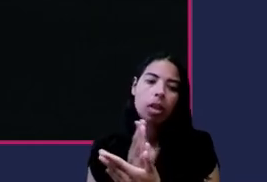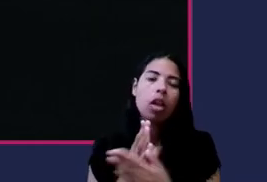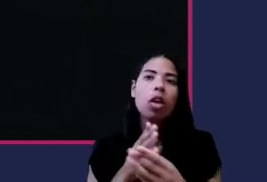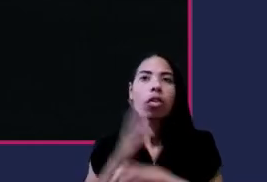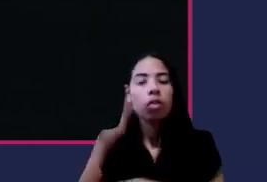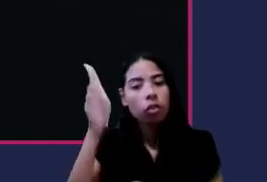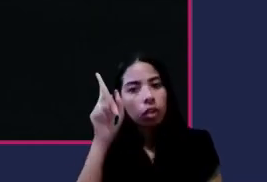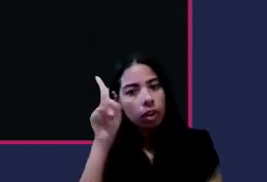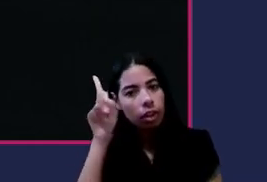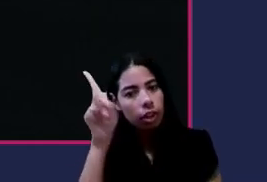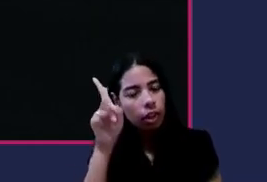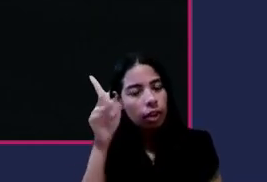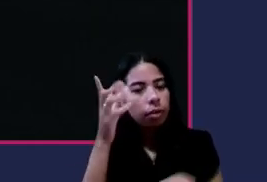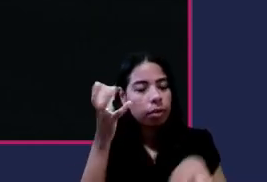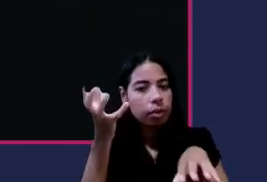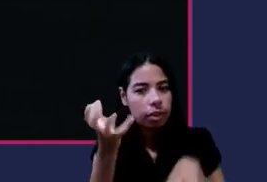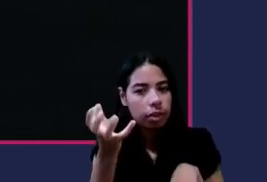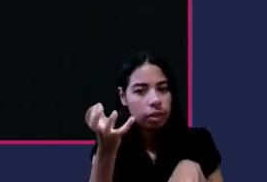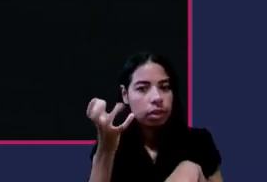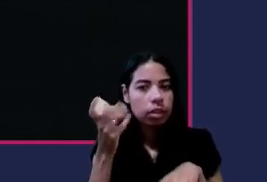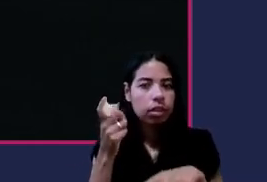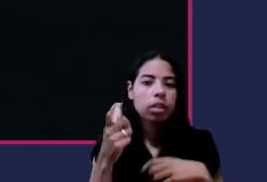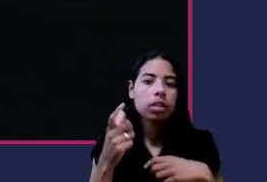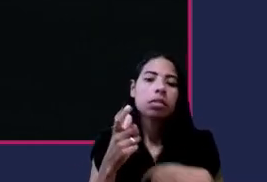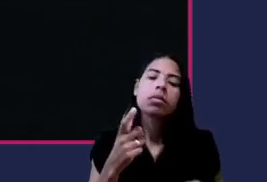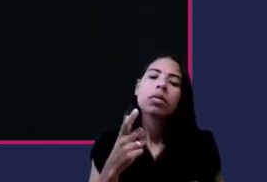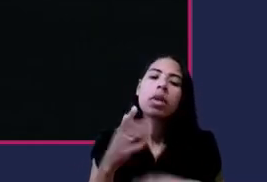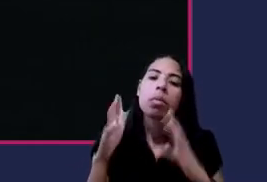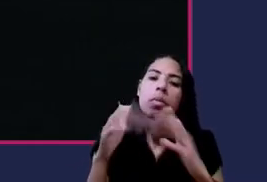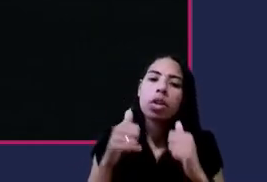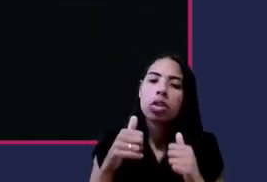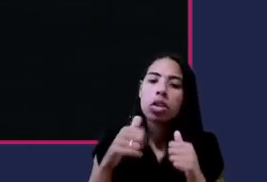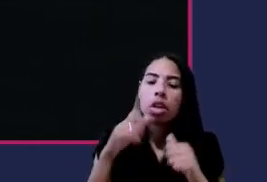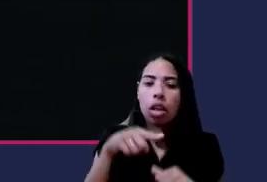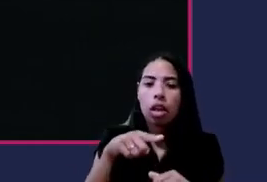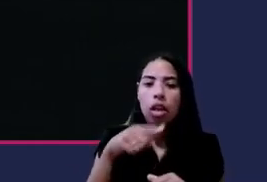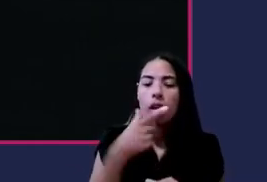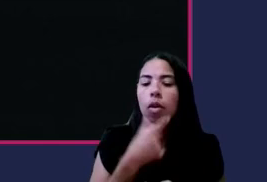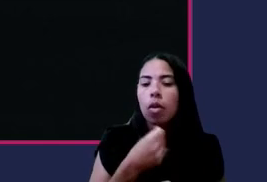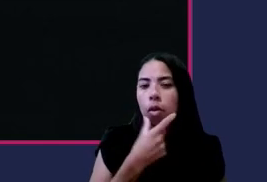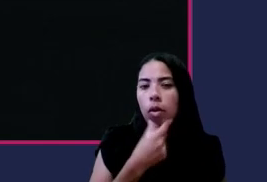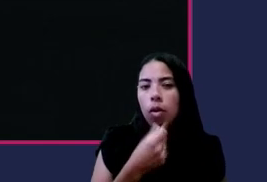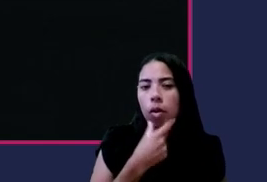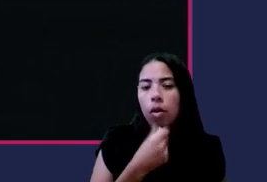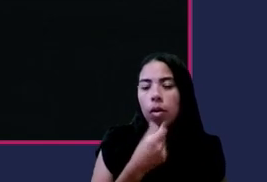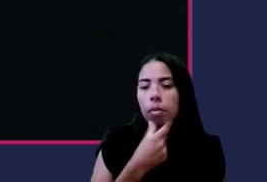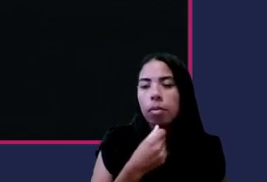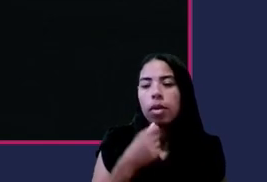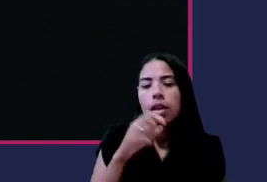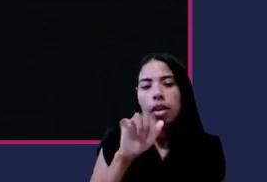for us at the Senate. And then when once it went to the Senate, I asked